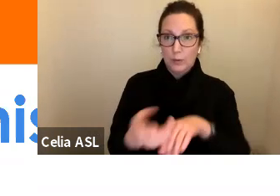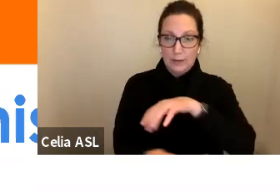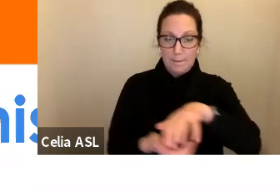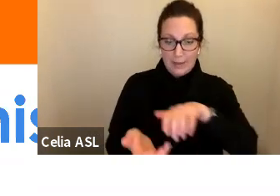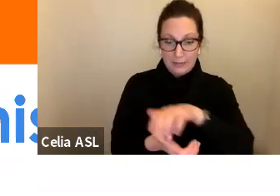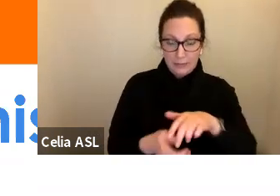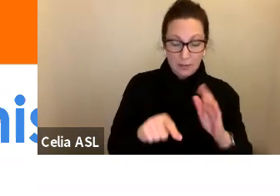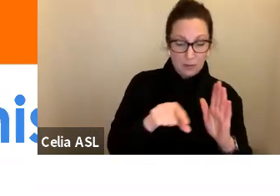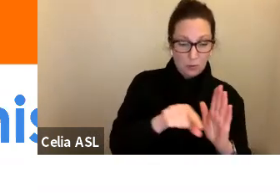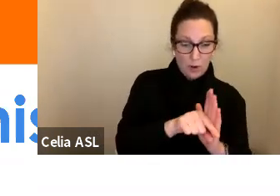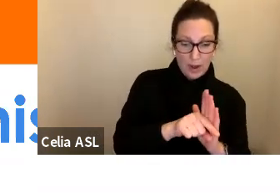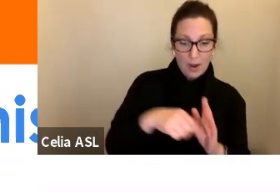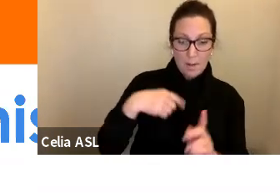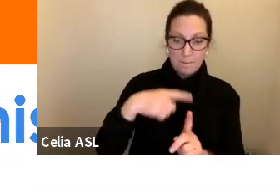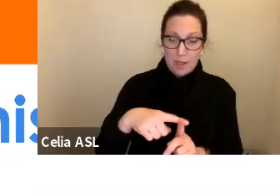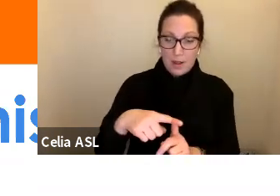take.